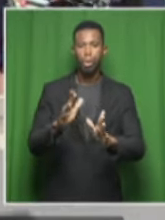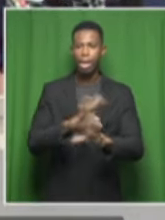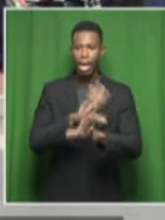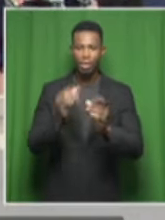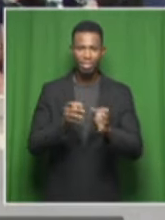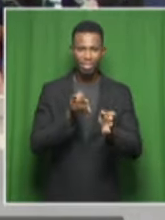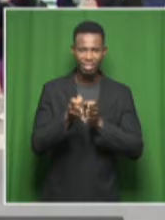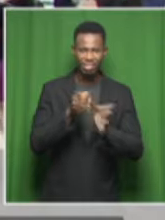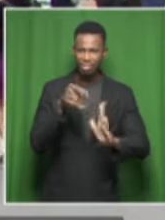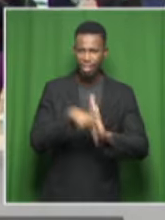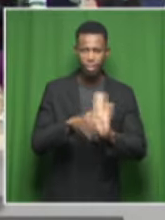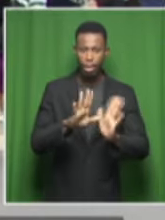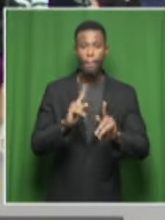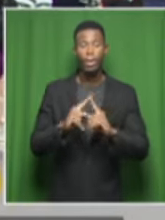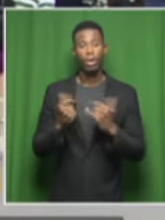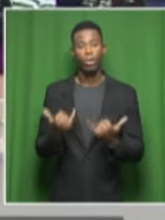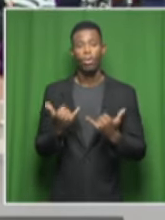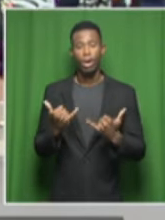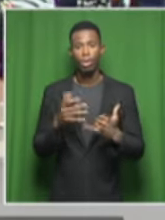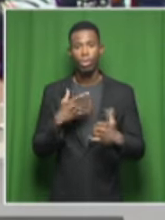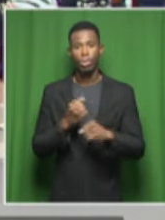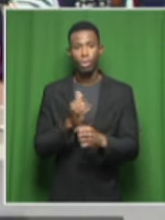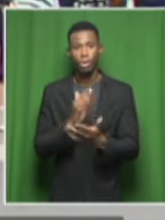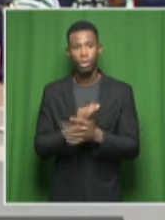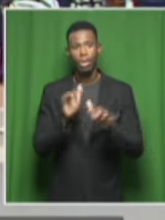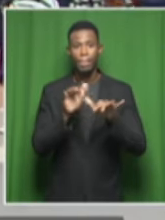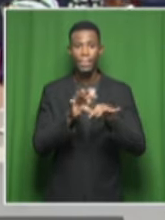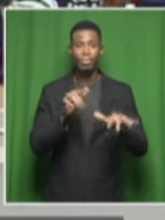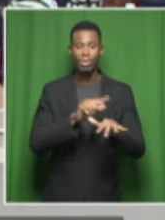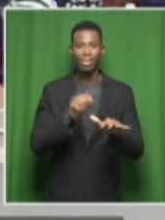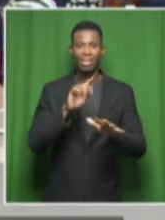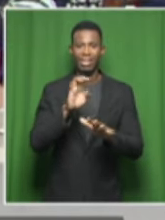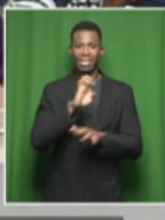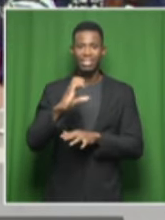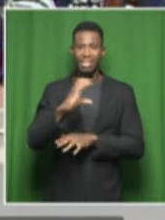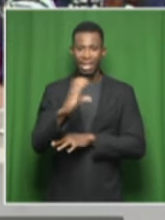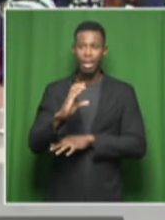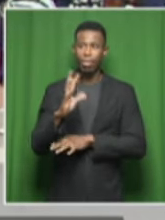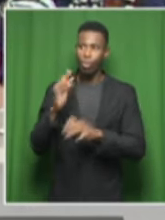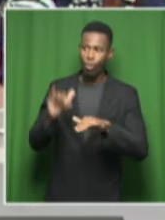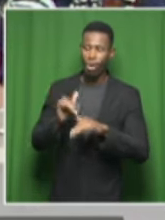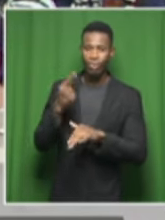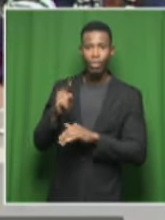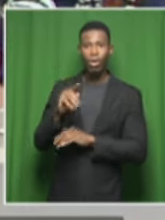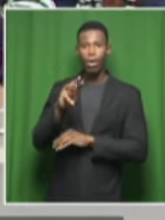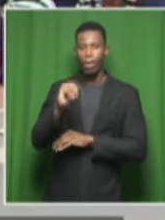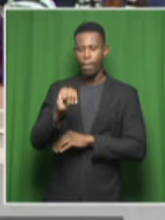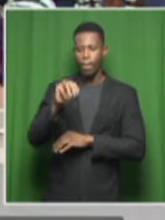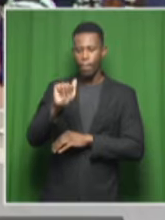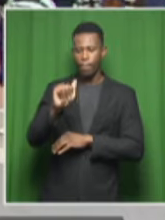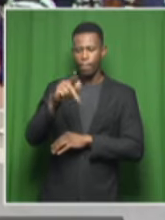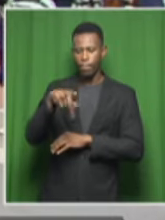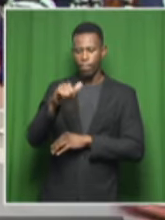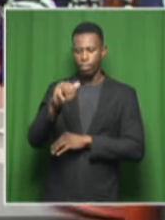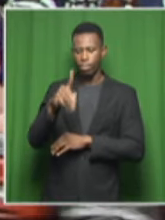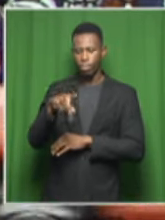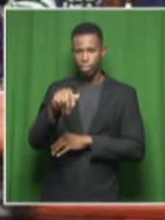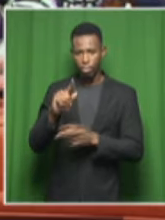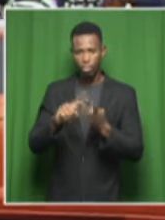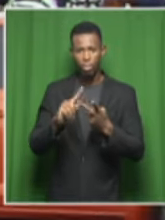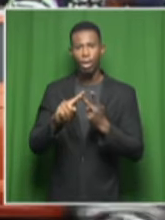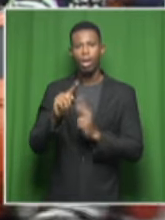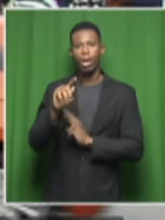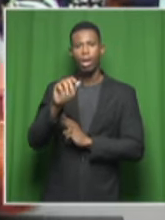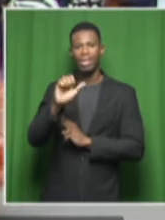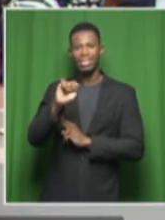now is to go to the people of the Eastern Cape who are waiting for Mabimbi, who's a homegrown man, waiting for Siya Kolisi, waiting for Lukanyu Am. So from